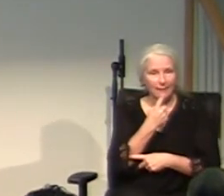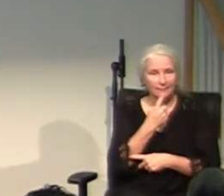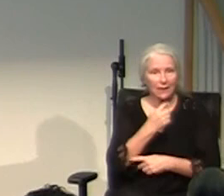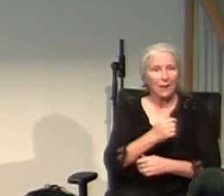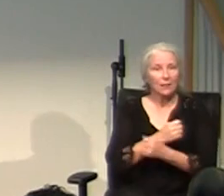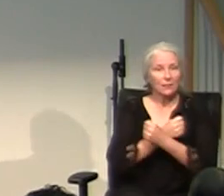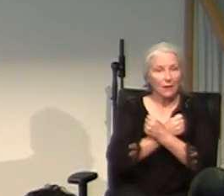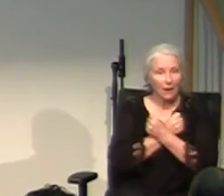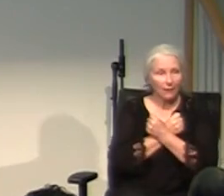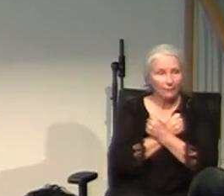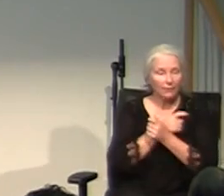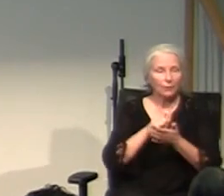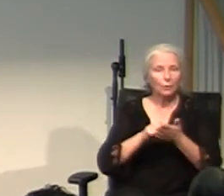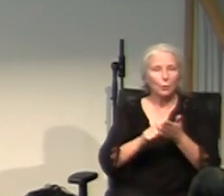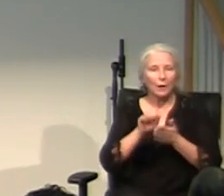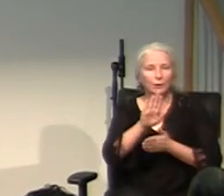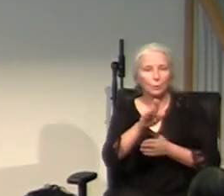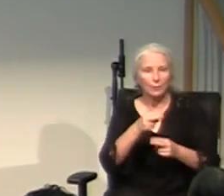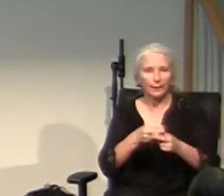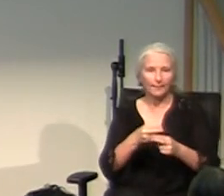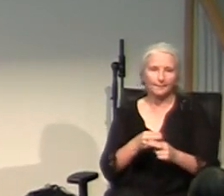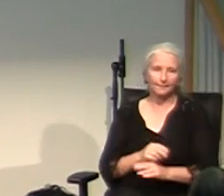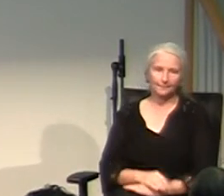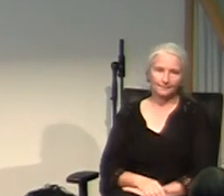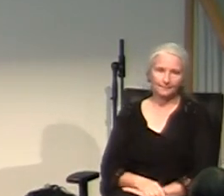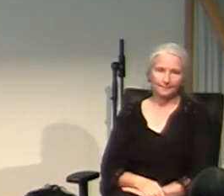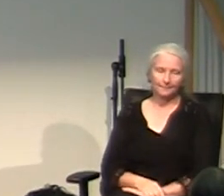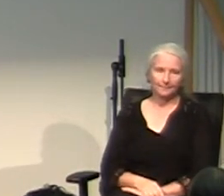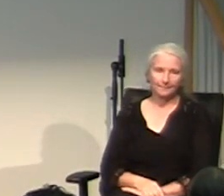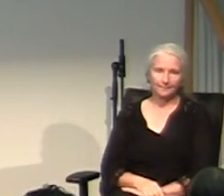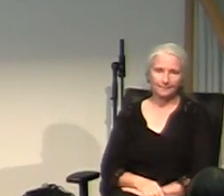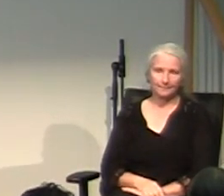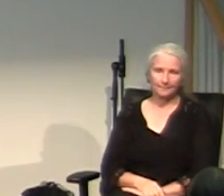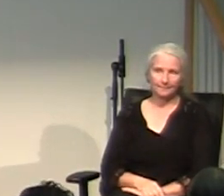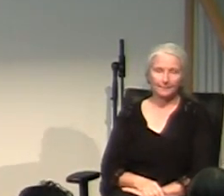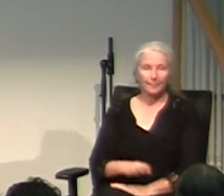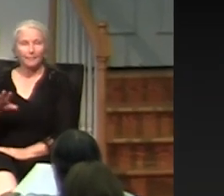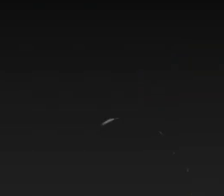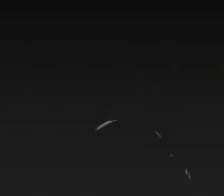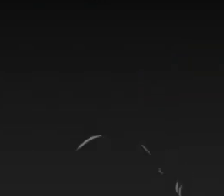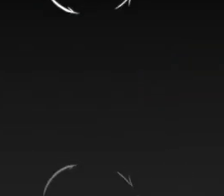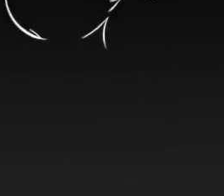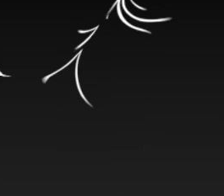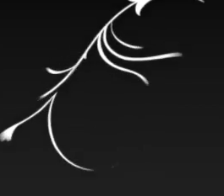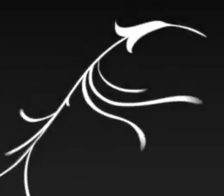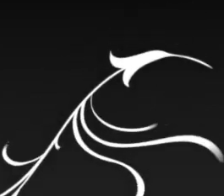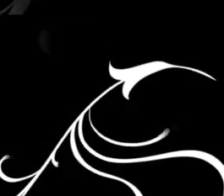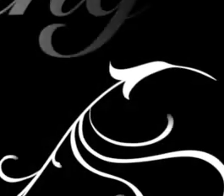part of us habitually. With that, I better stop. Okay.